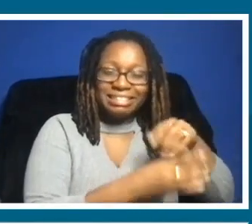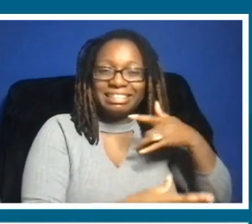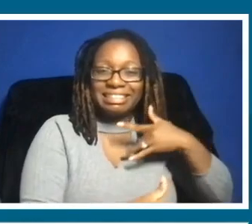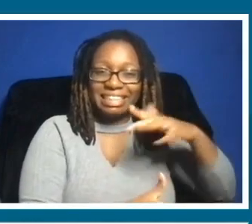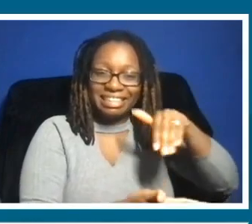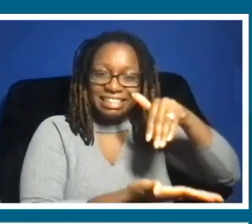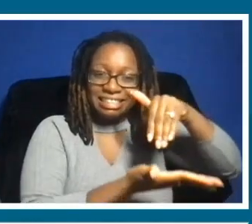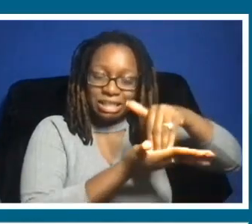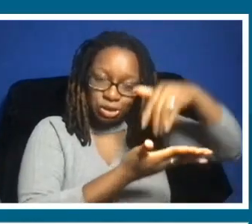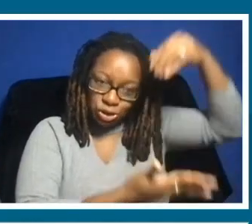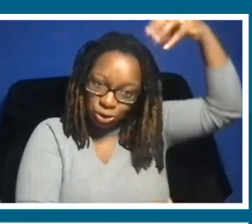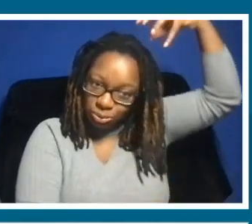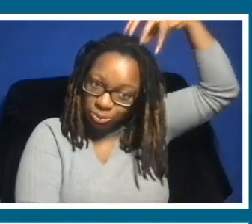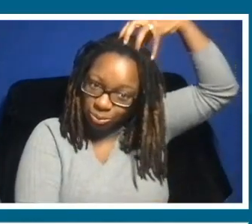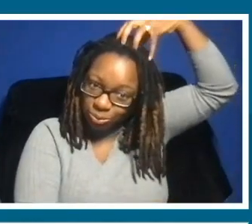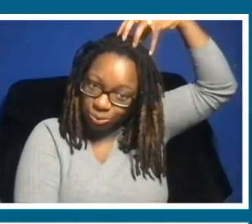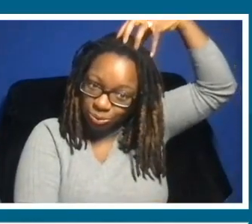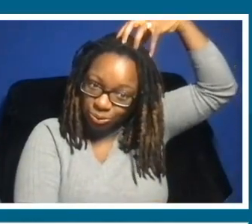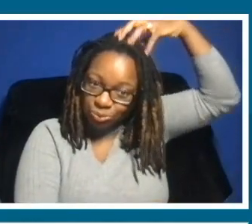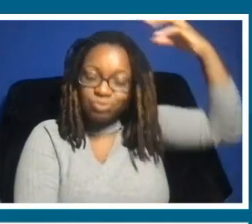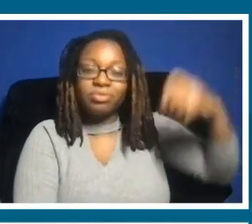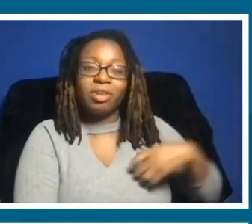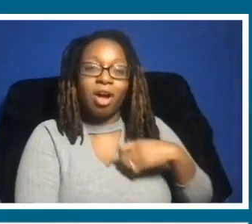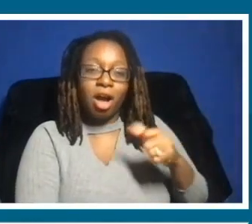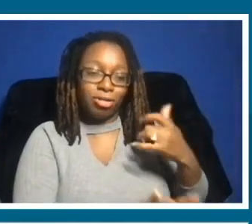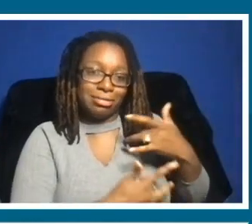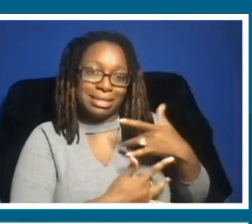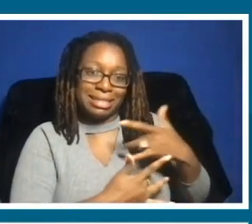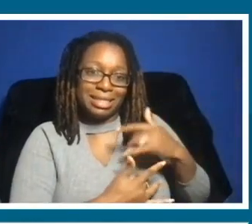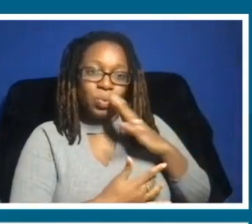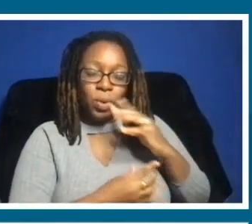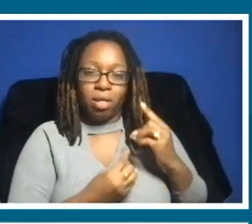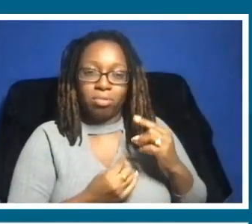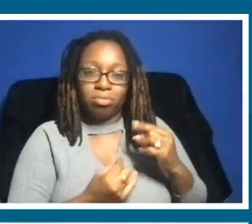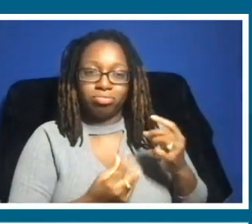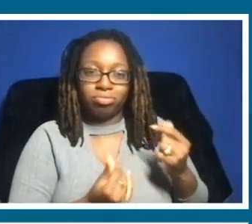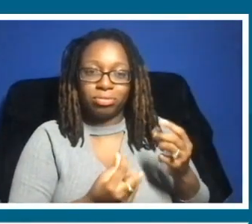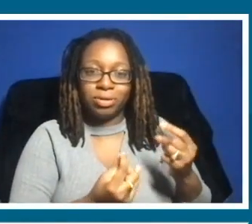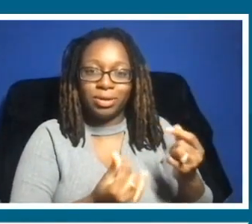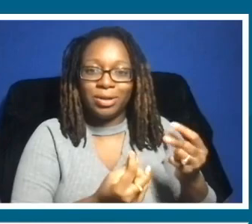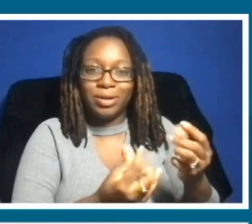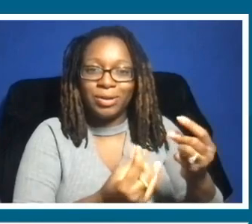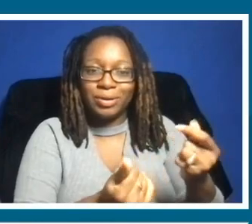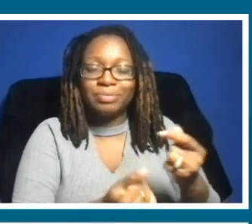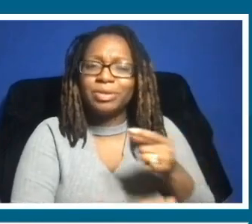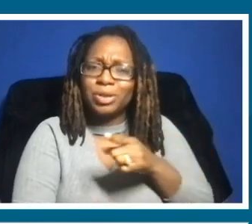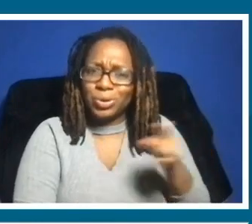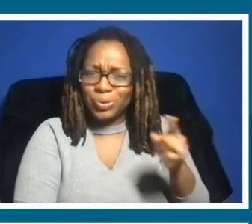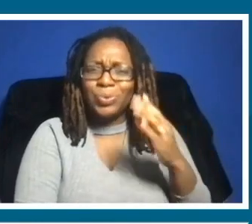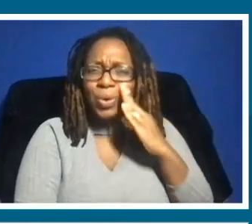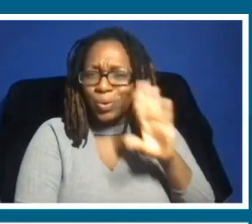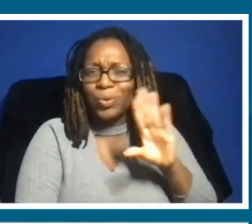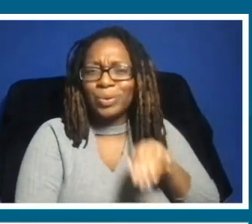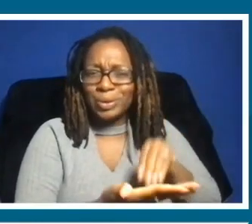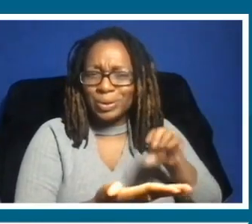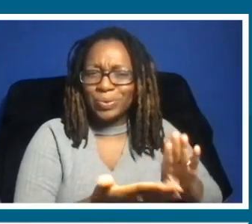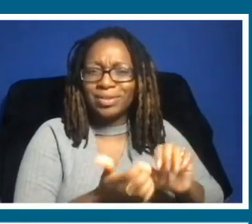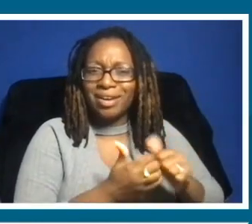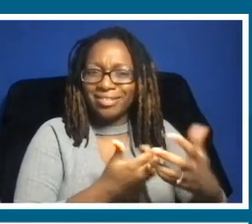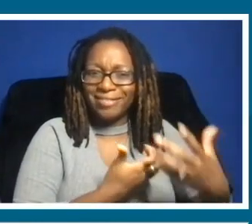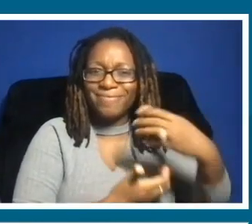other senses going. So the ways you engage your students are varied. You know your students, but the multiple ways